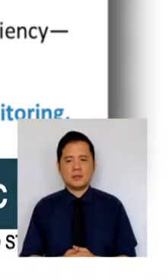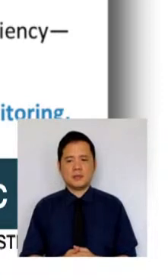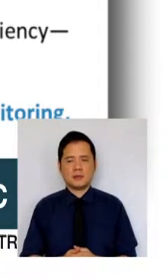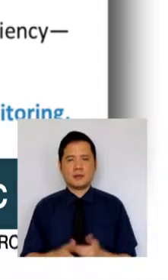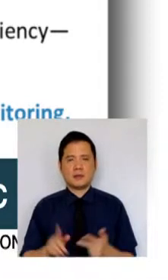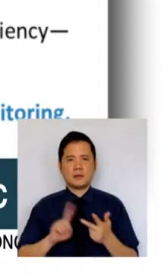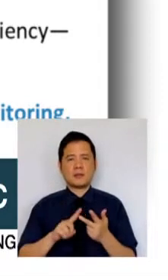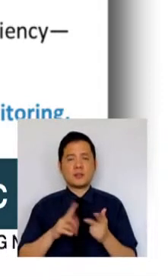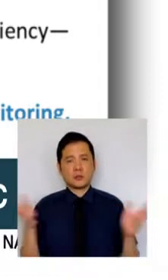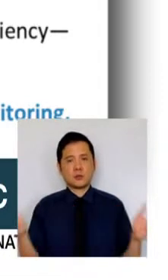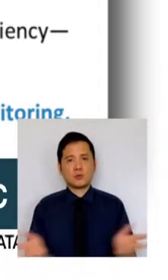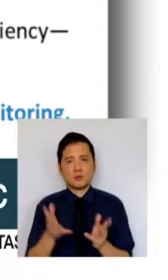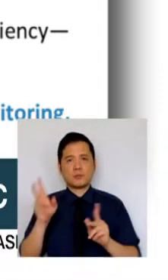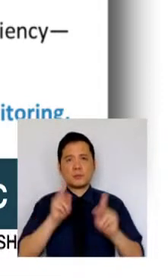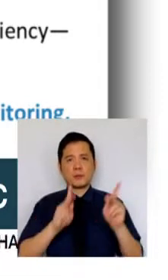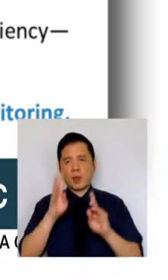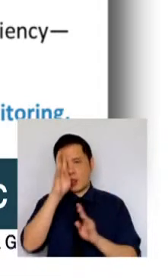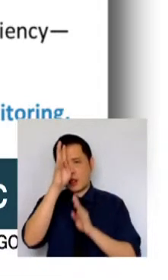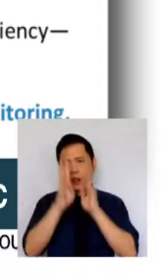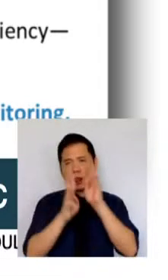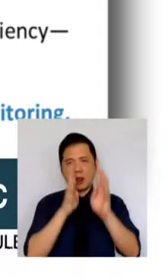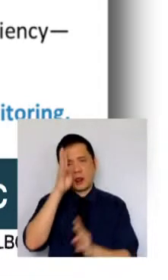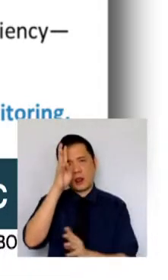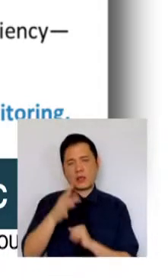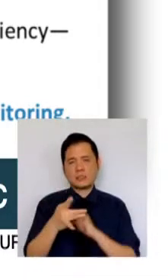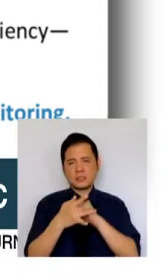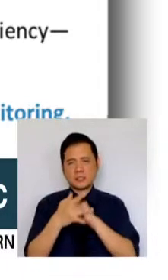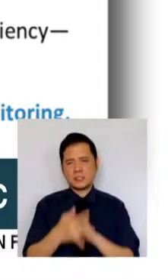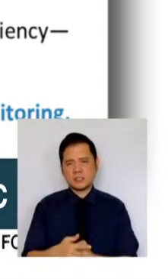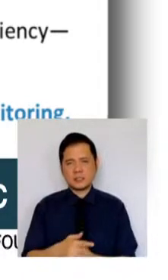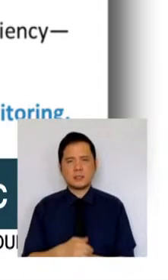innovation. No? Of course, cartels